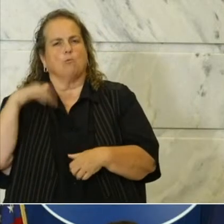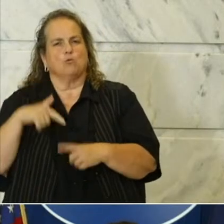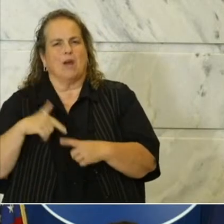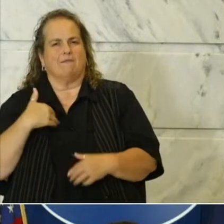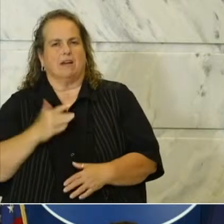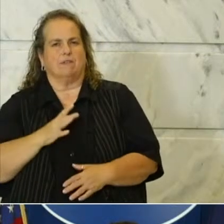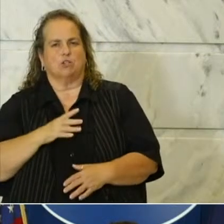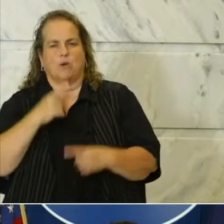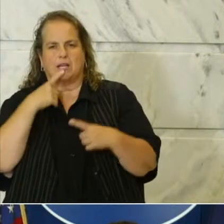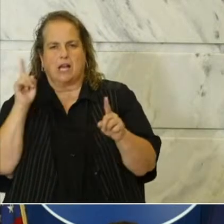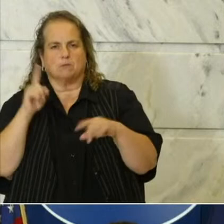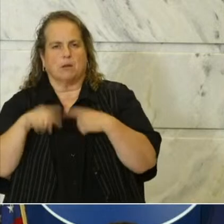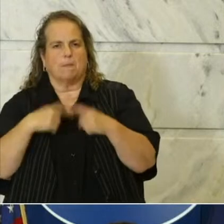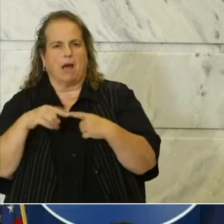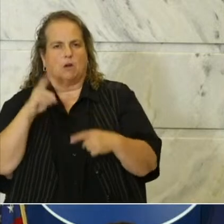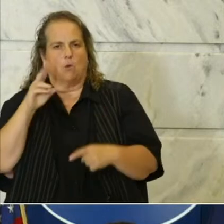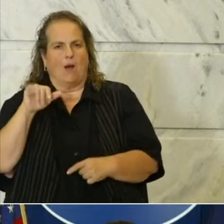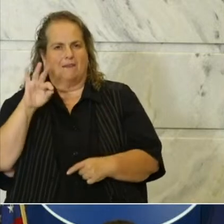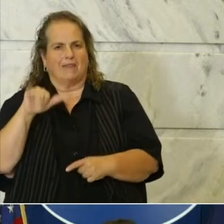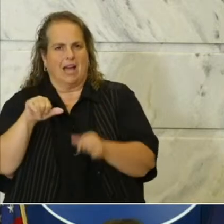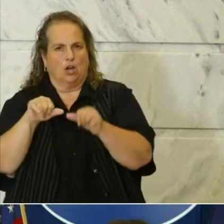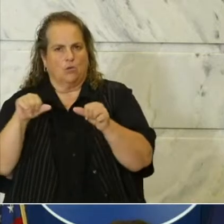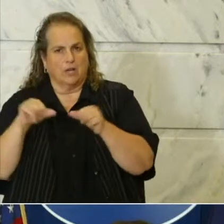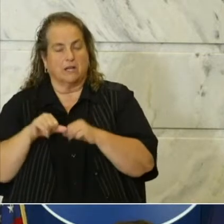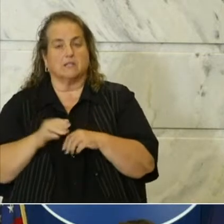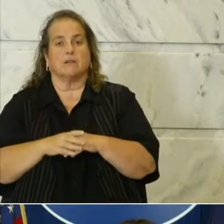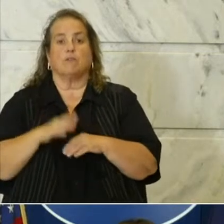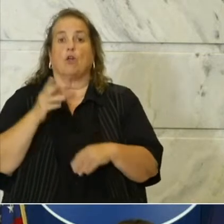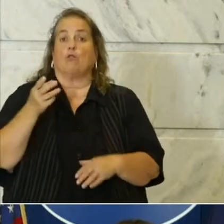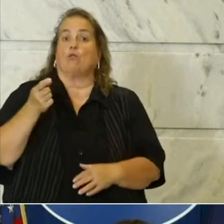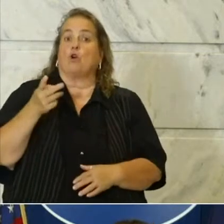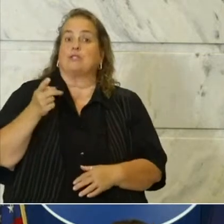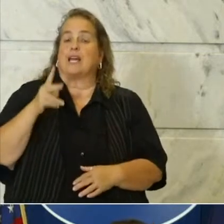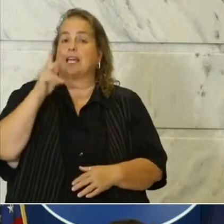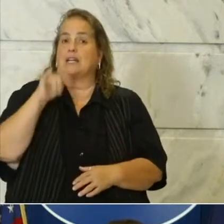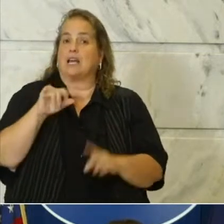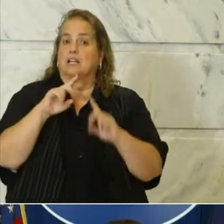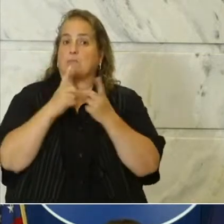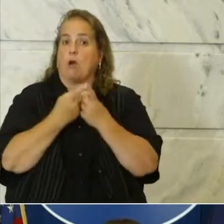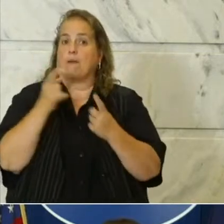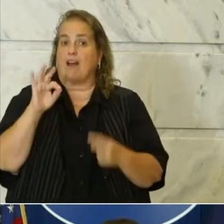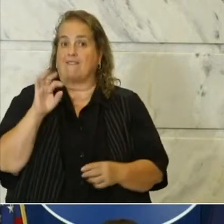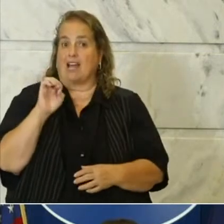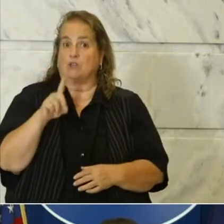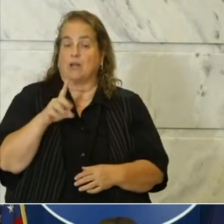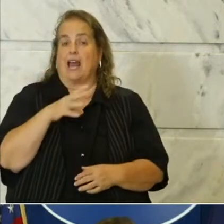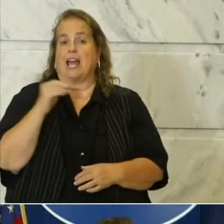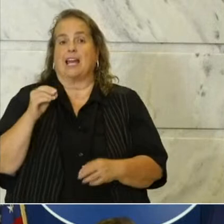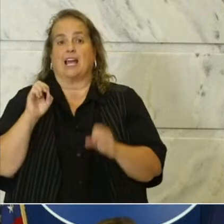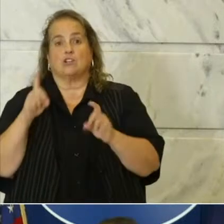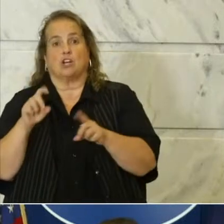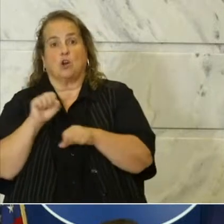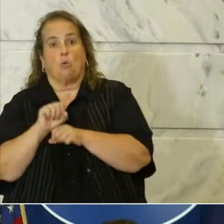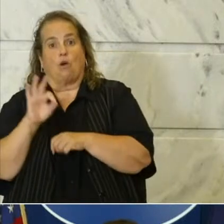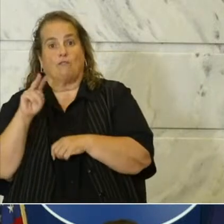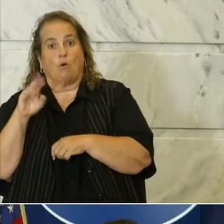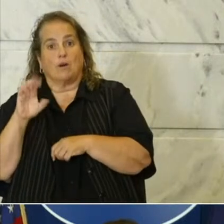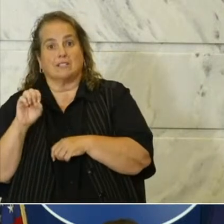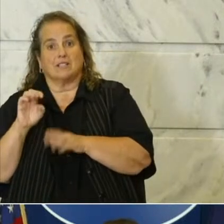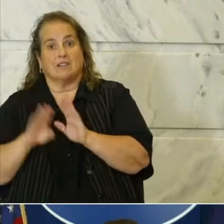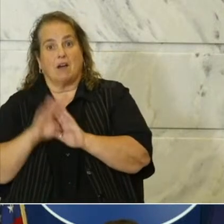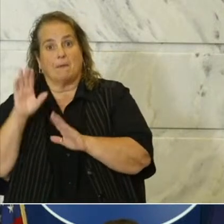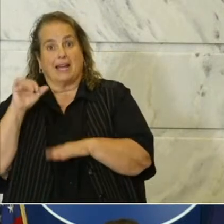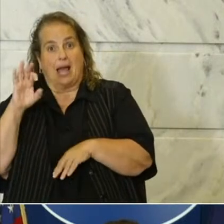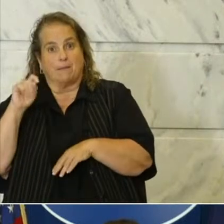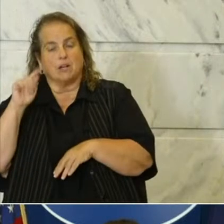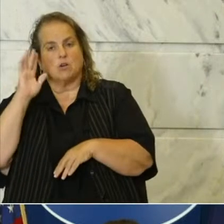that soon. On Thursday, the Kentucky Department of Education and the Education and Workforce Development Cabinet is hosting